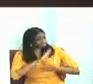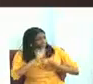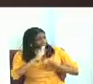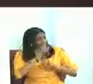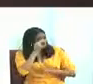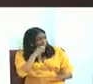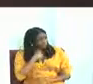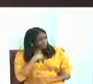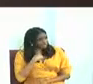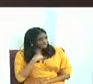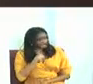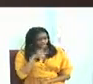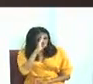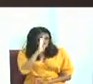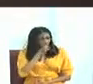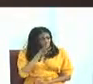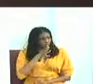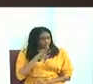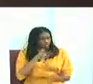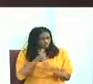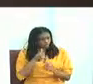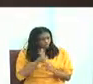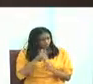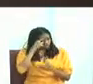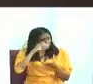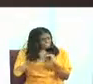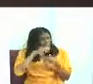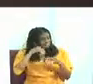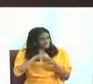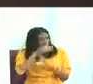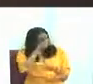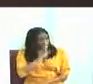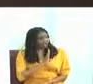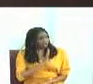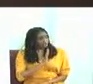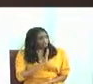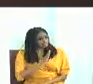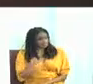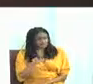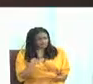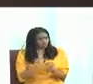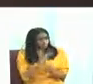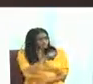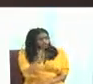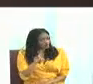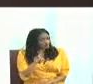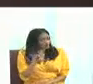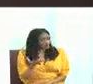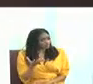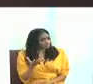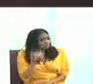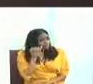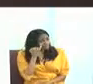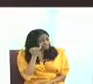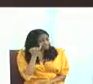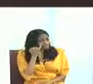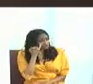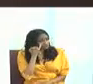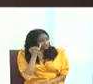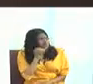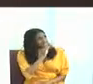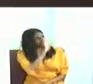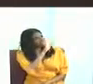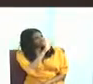a heterosexual woman who believes in God as it is for you? Is his